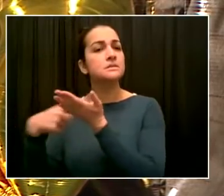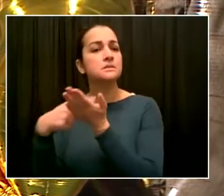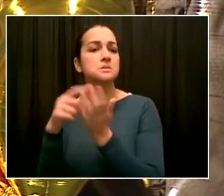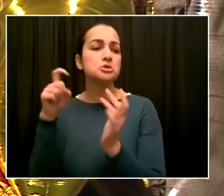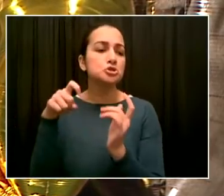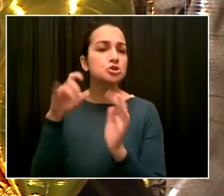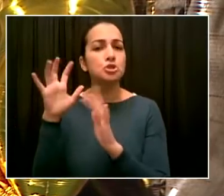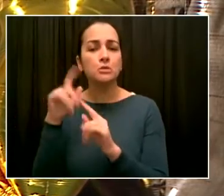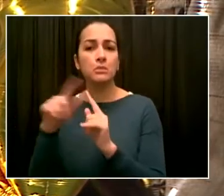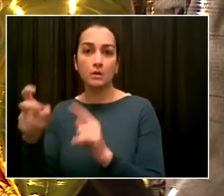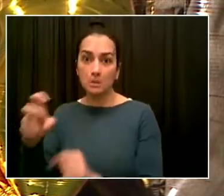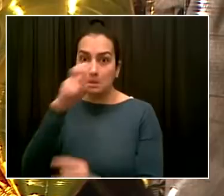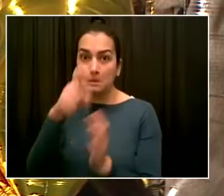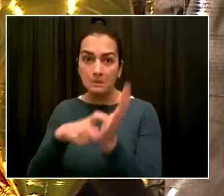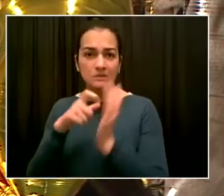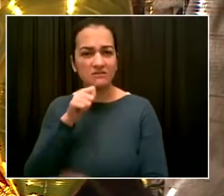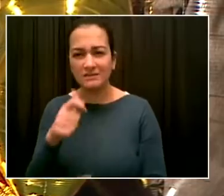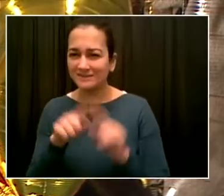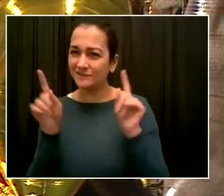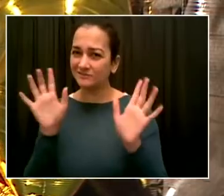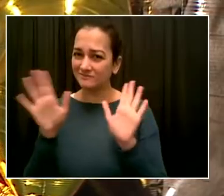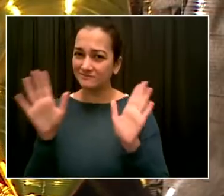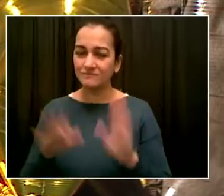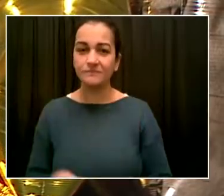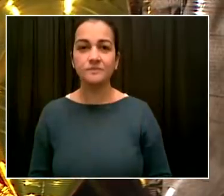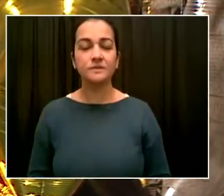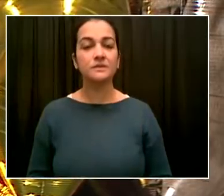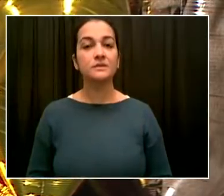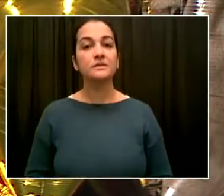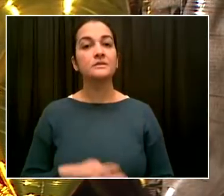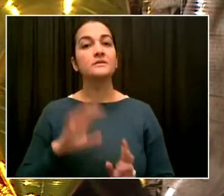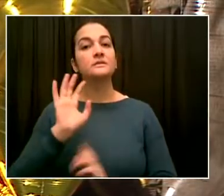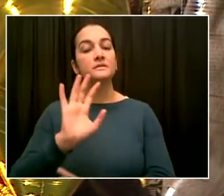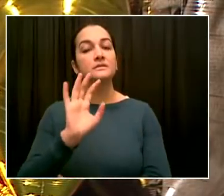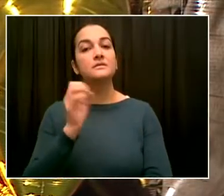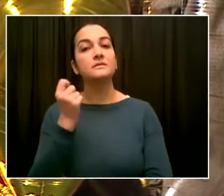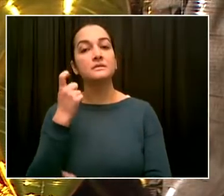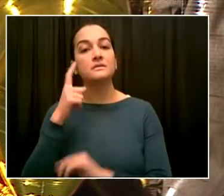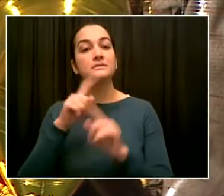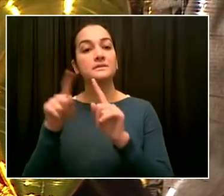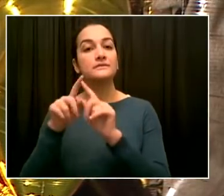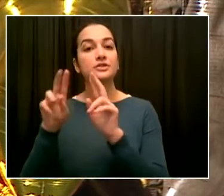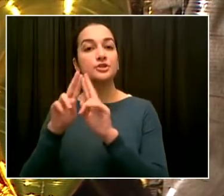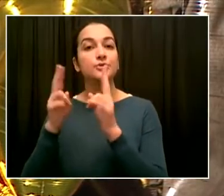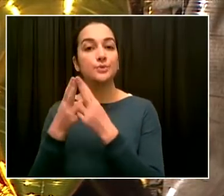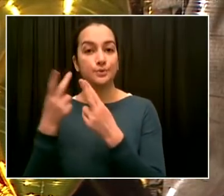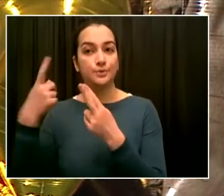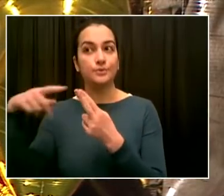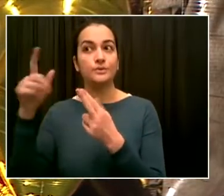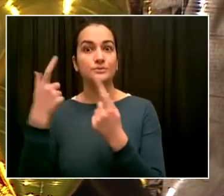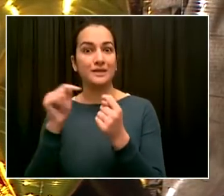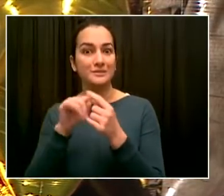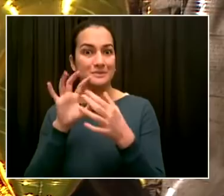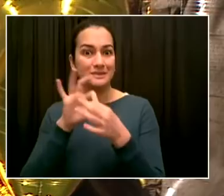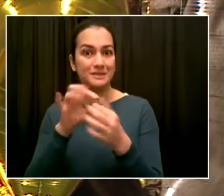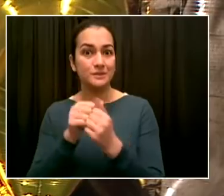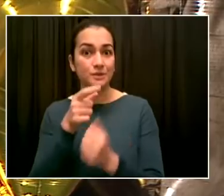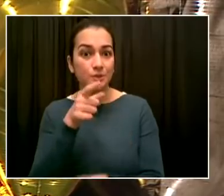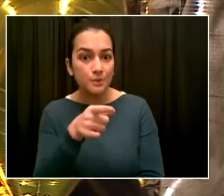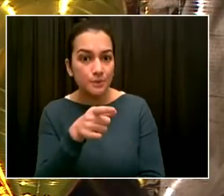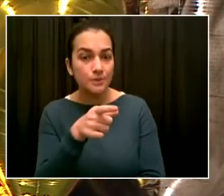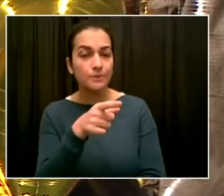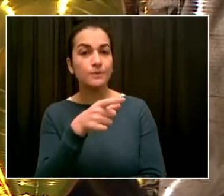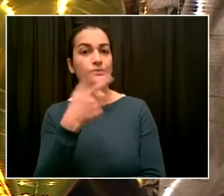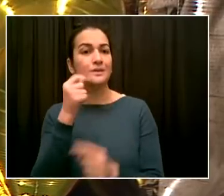twice to sit down and come up with a universal across the board resolution to this matter. What you did was you picked off one union and